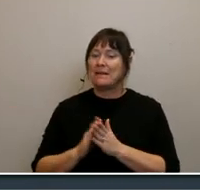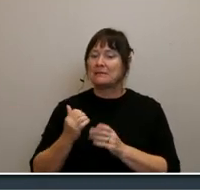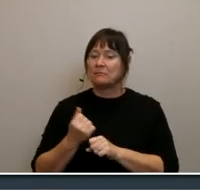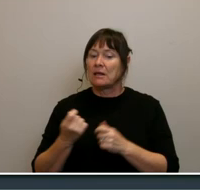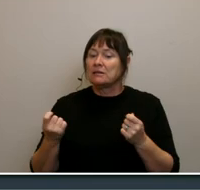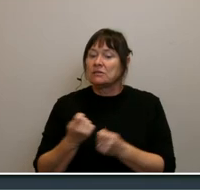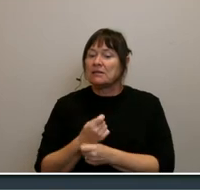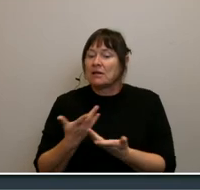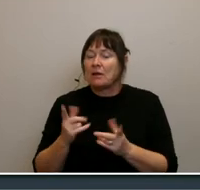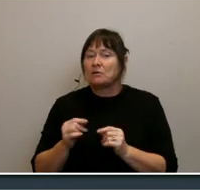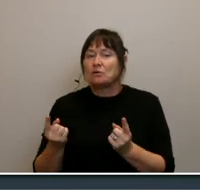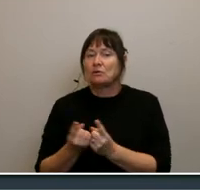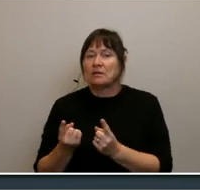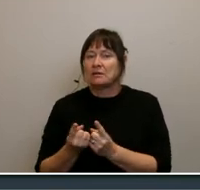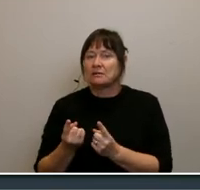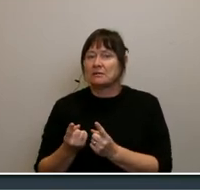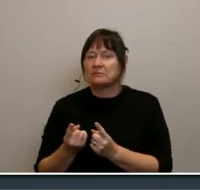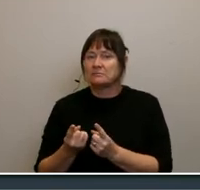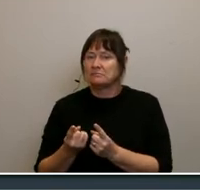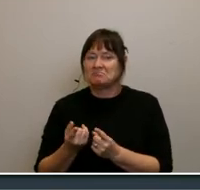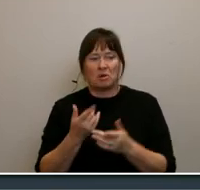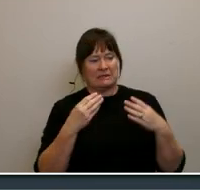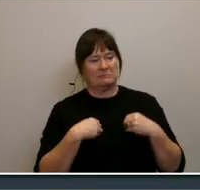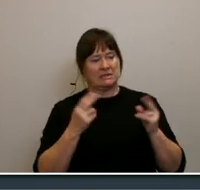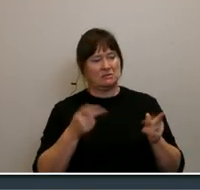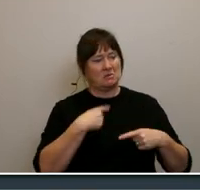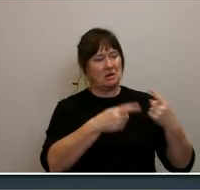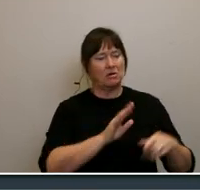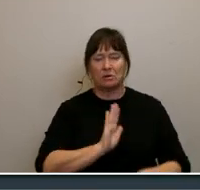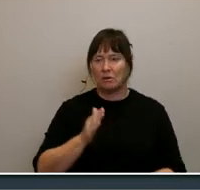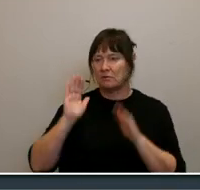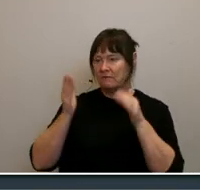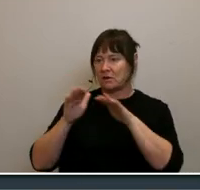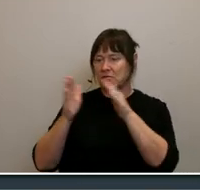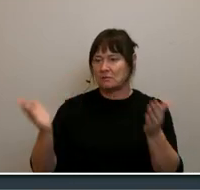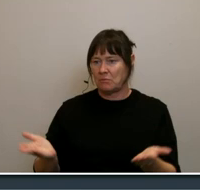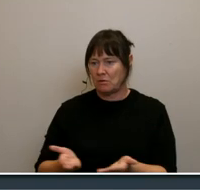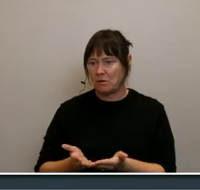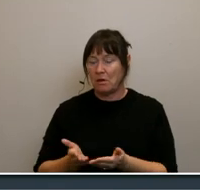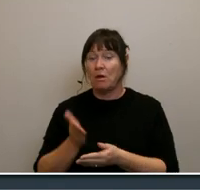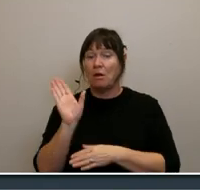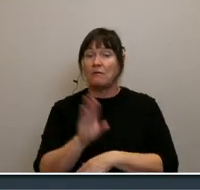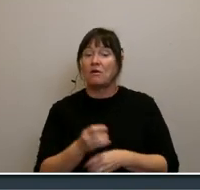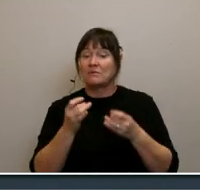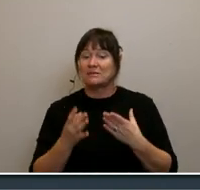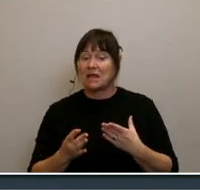changes to the way we do things under a business as usual approach. Since the beginning of language, story has played a very important